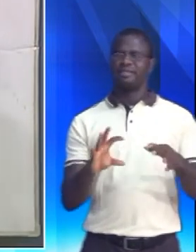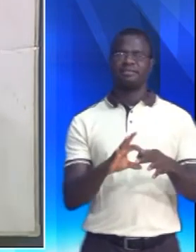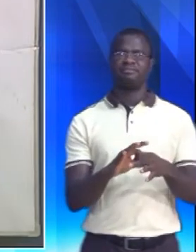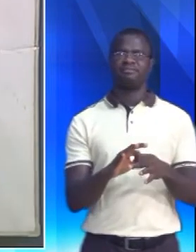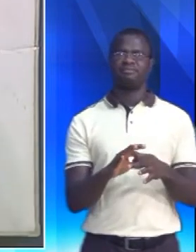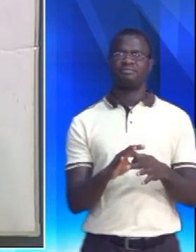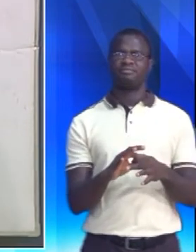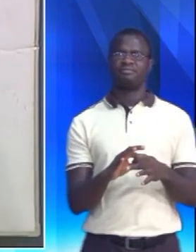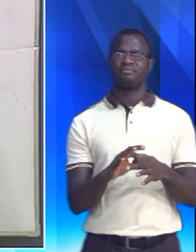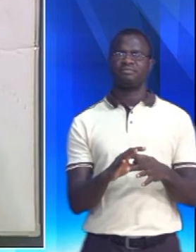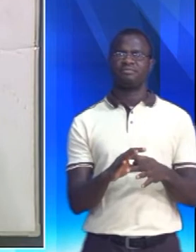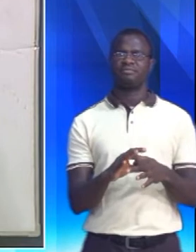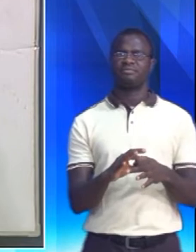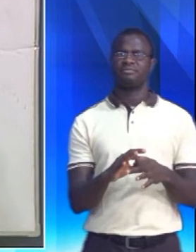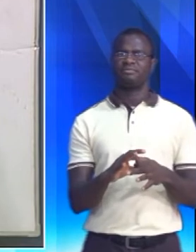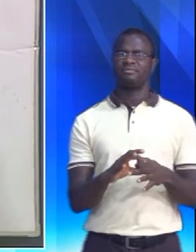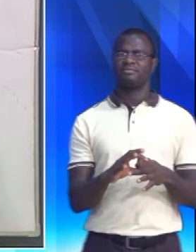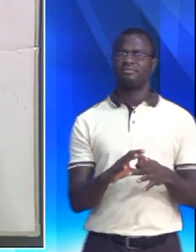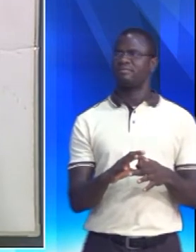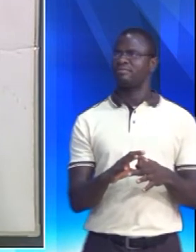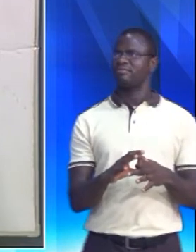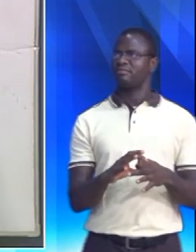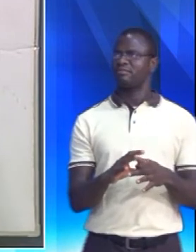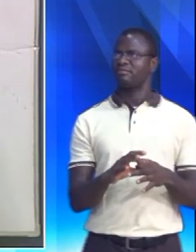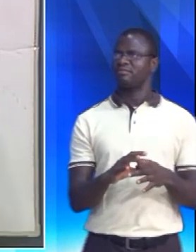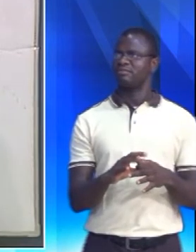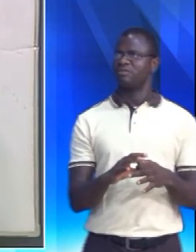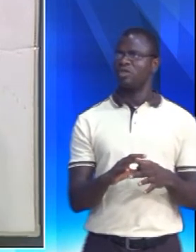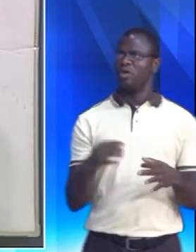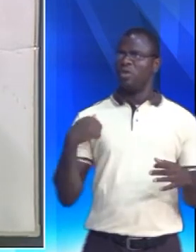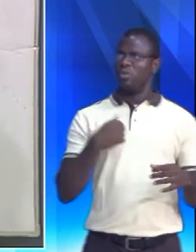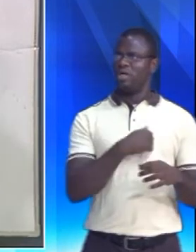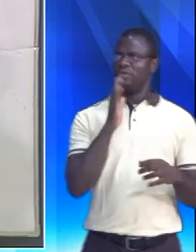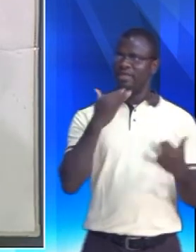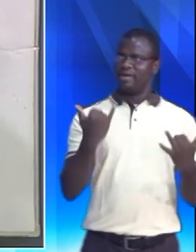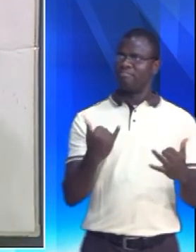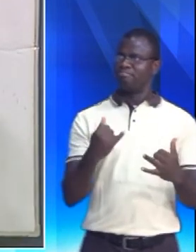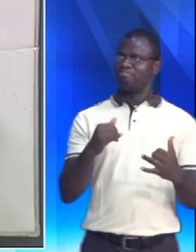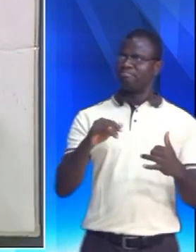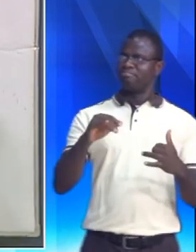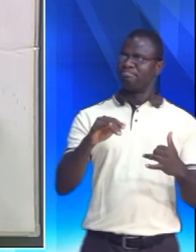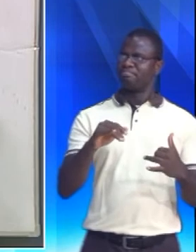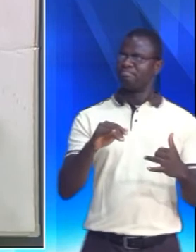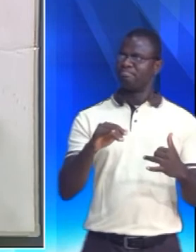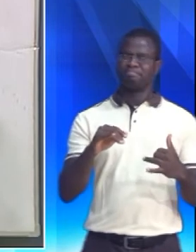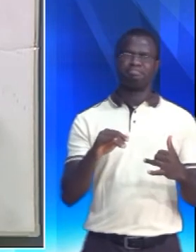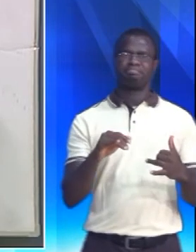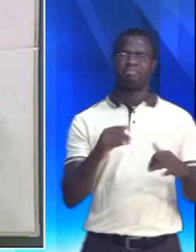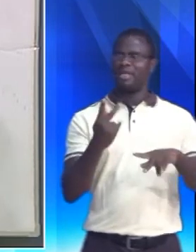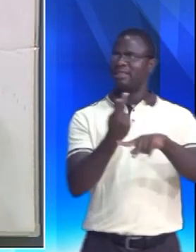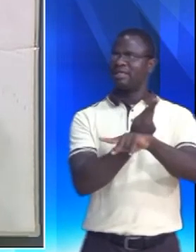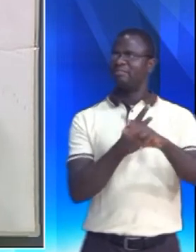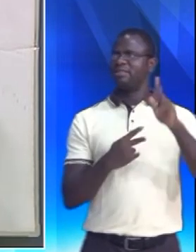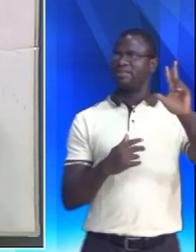the numbers attached to variables. Now here we have 3 as the